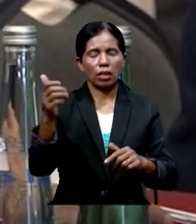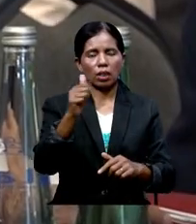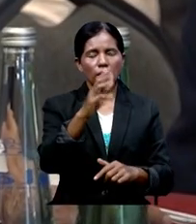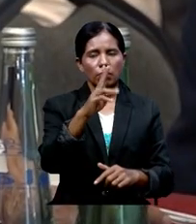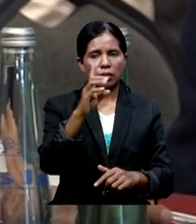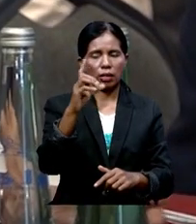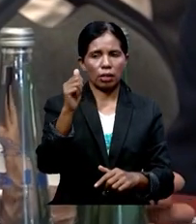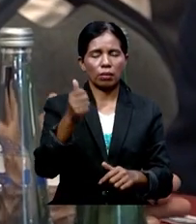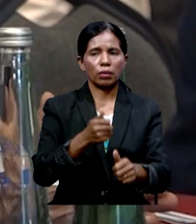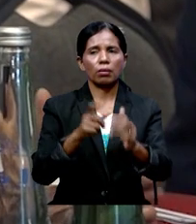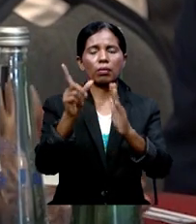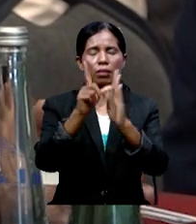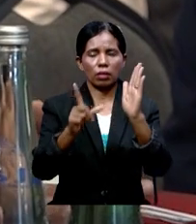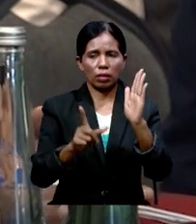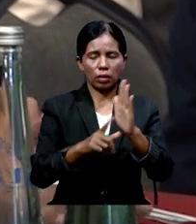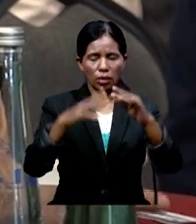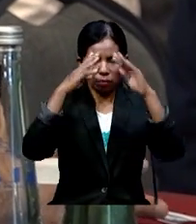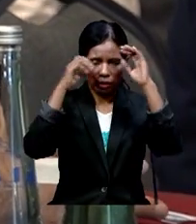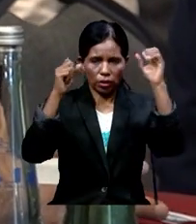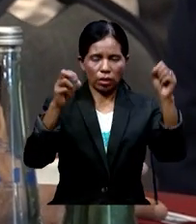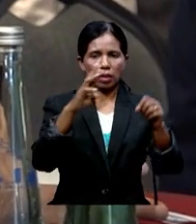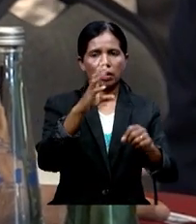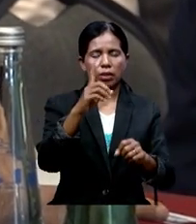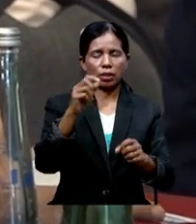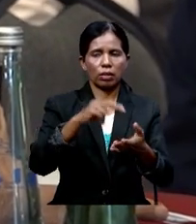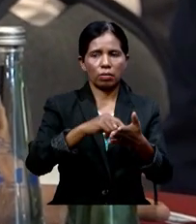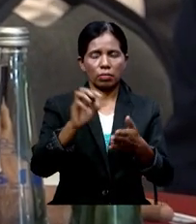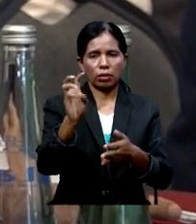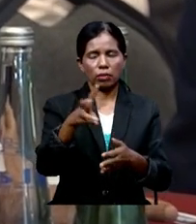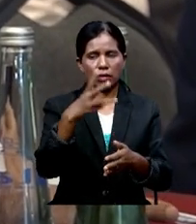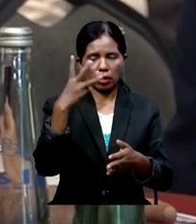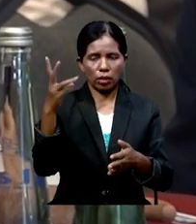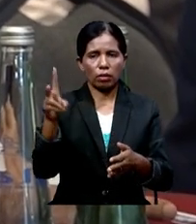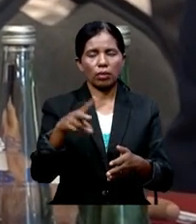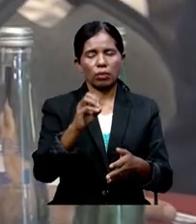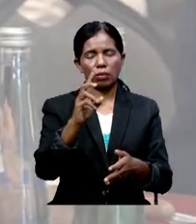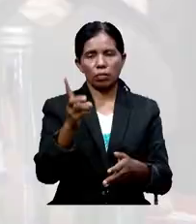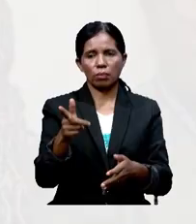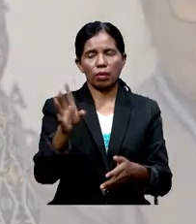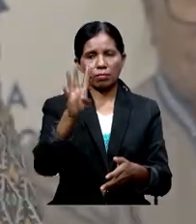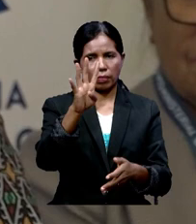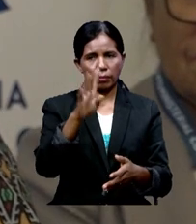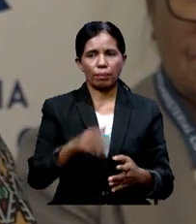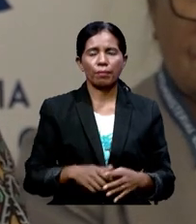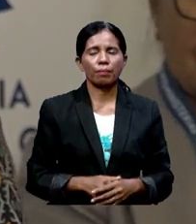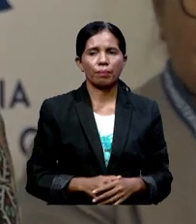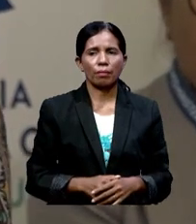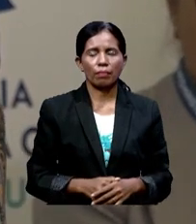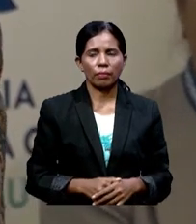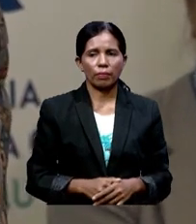saune bazia ba dekretu Presidente Republika numero 19 bararing ruaron resinghat. Director